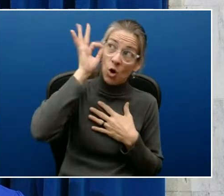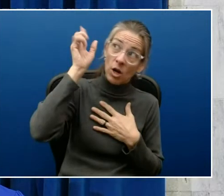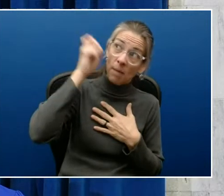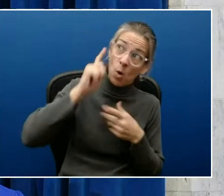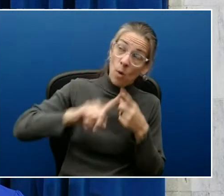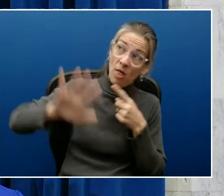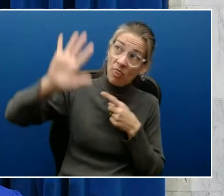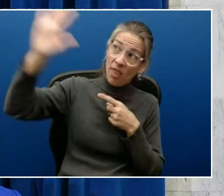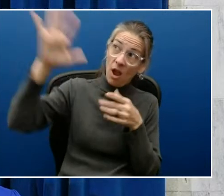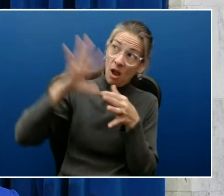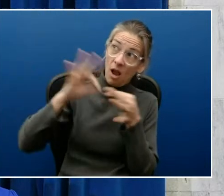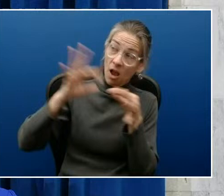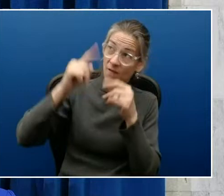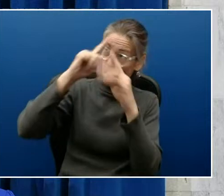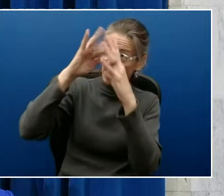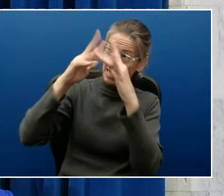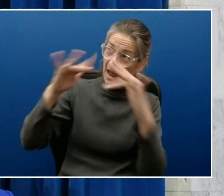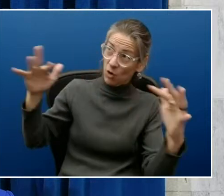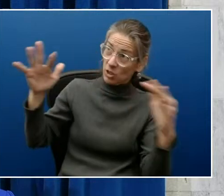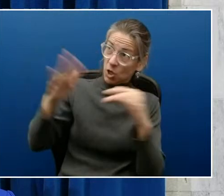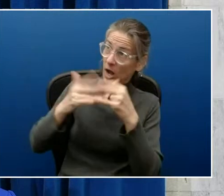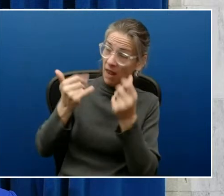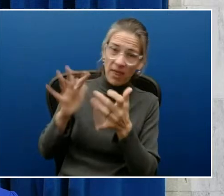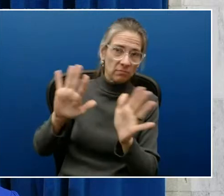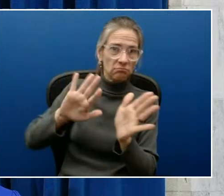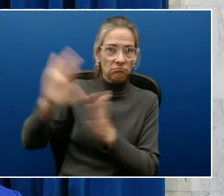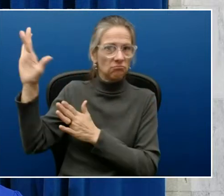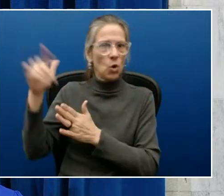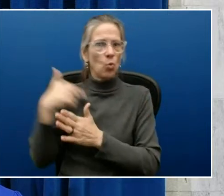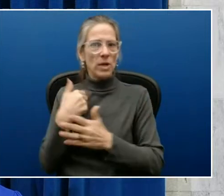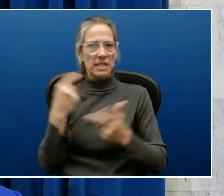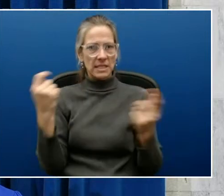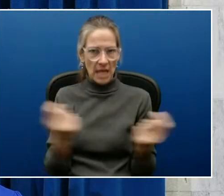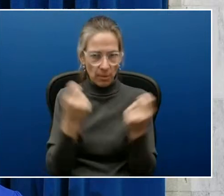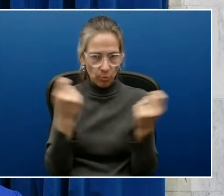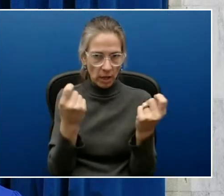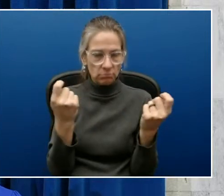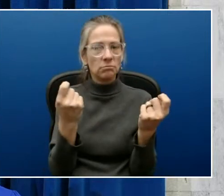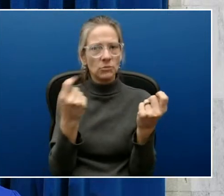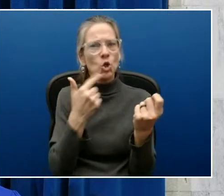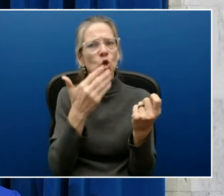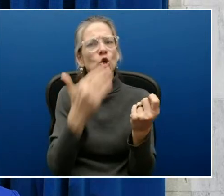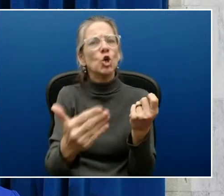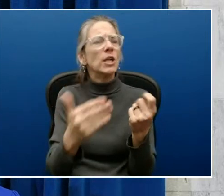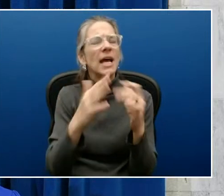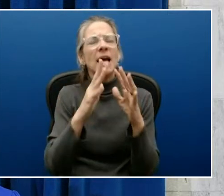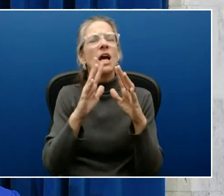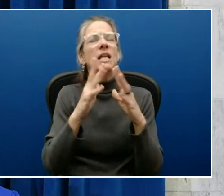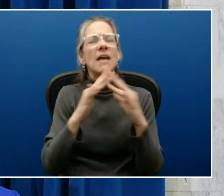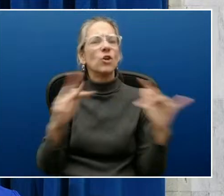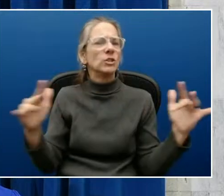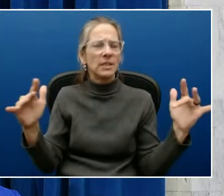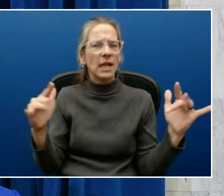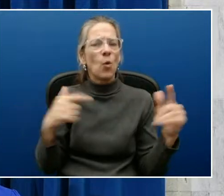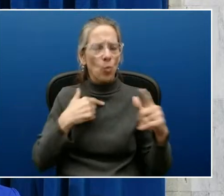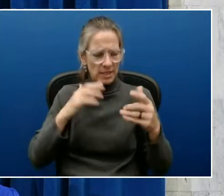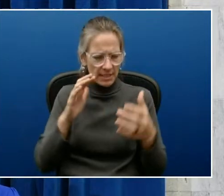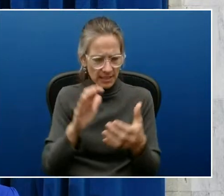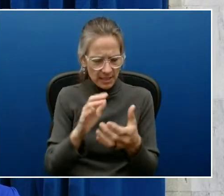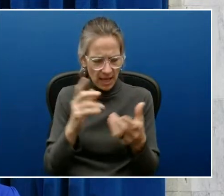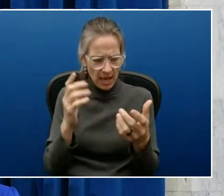terms of diversity on any given day, we're going to celebrate it, say it's a good thing, and we embrace it here in the Commonwealth of Kentucky.